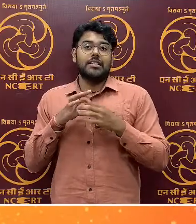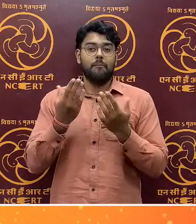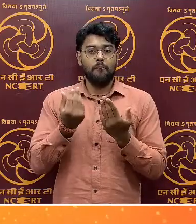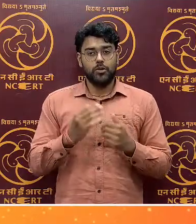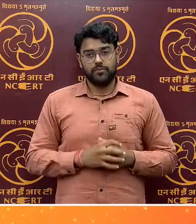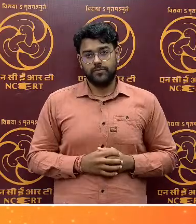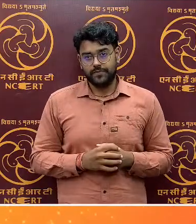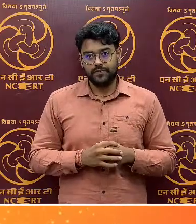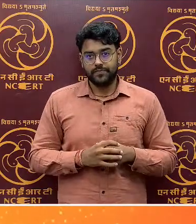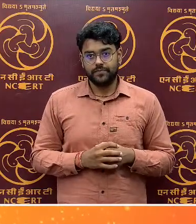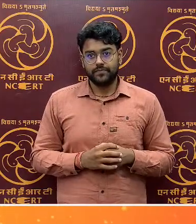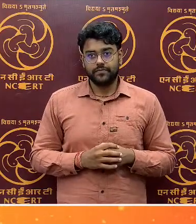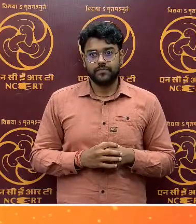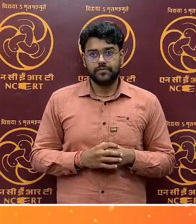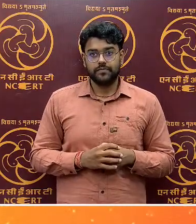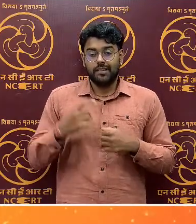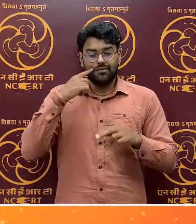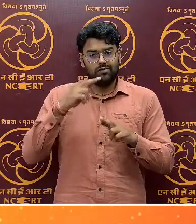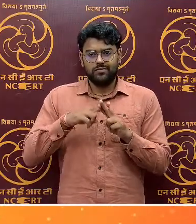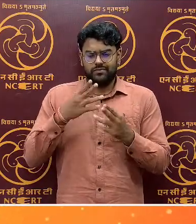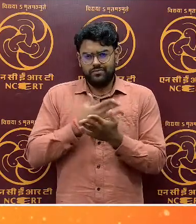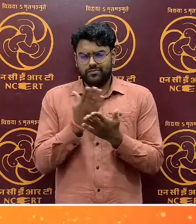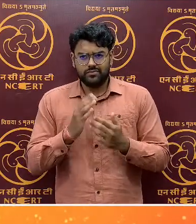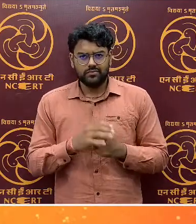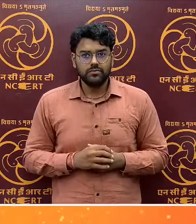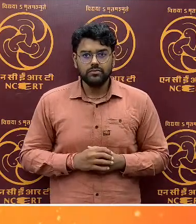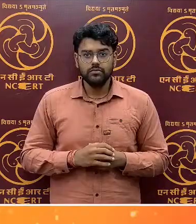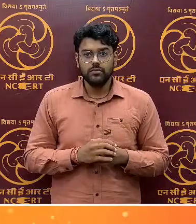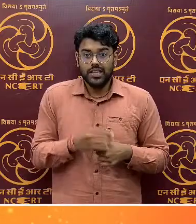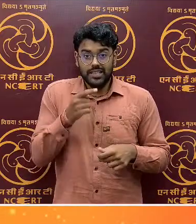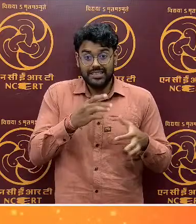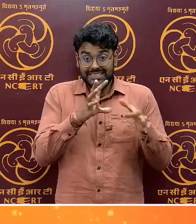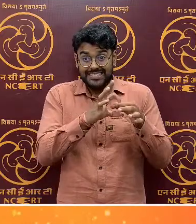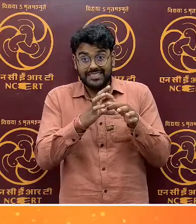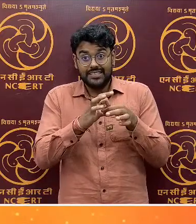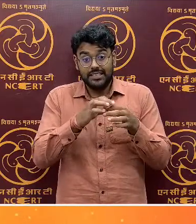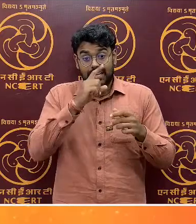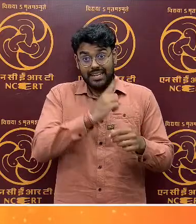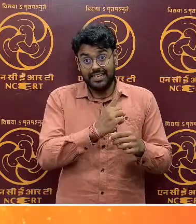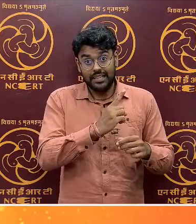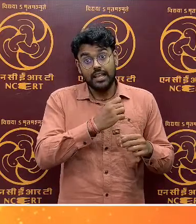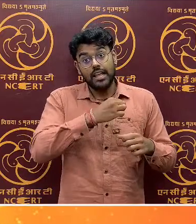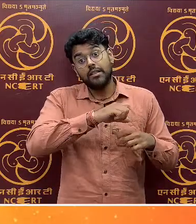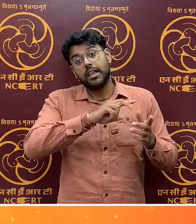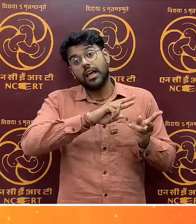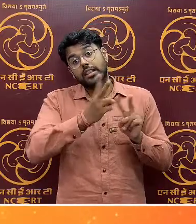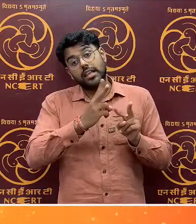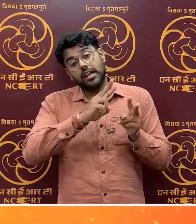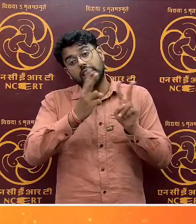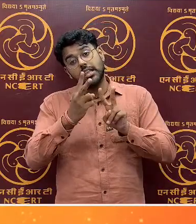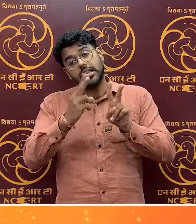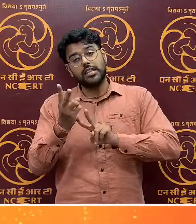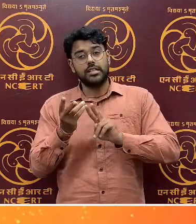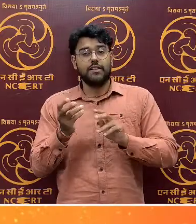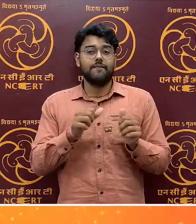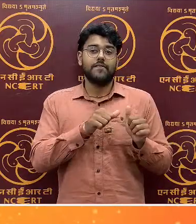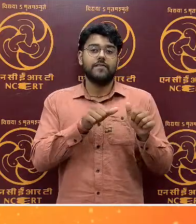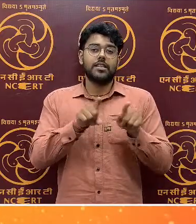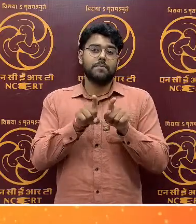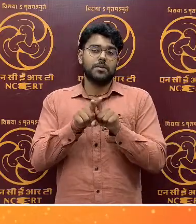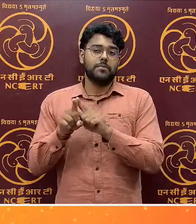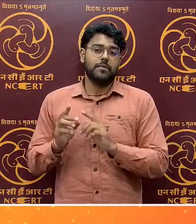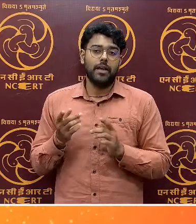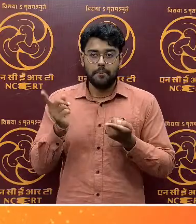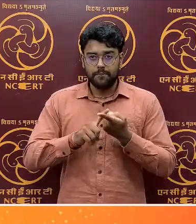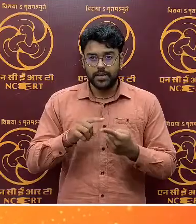species, right? And those characteristic passes from one generation to another generation.